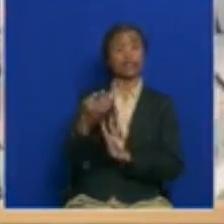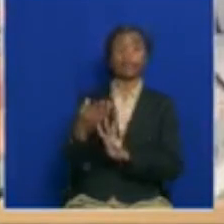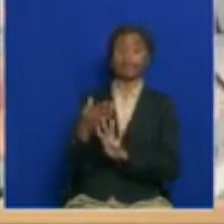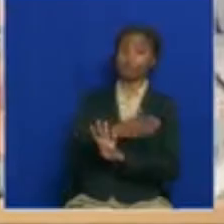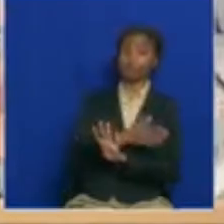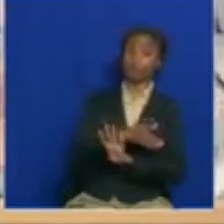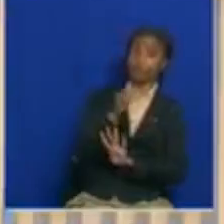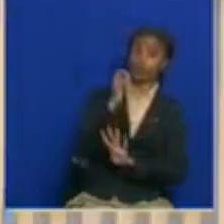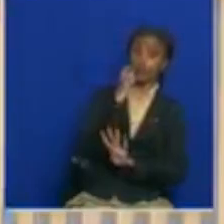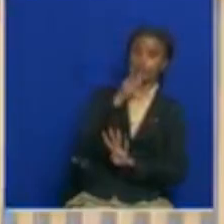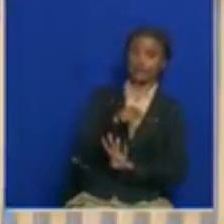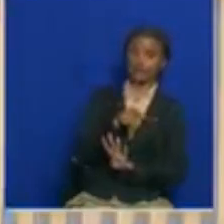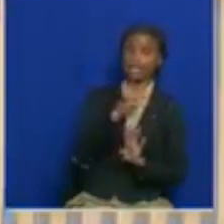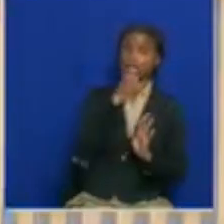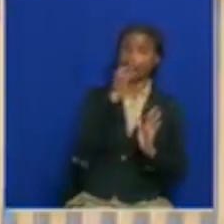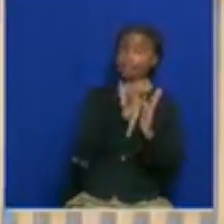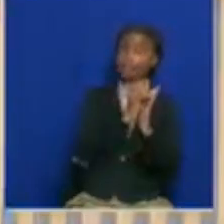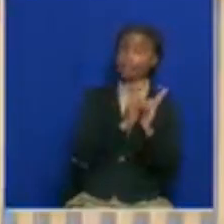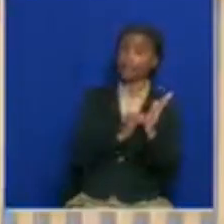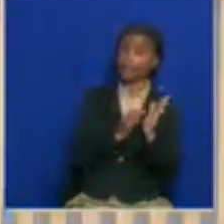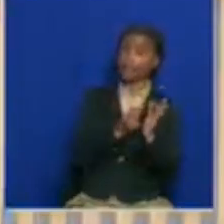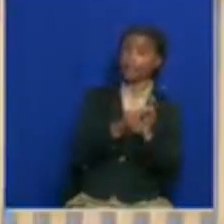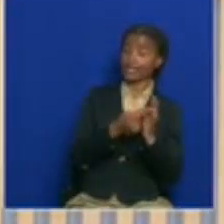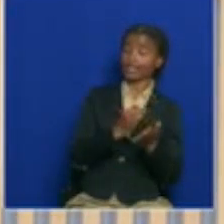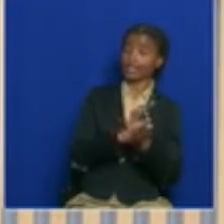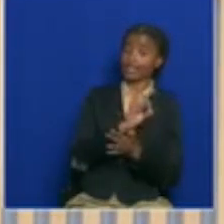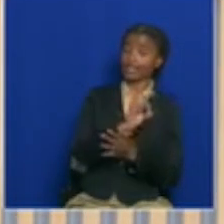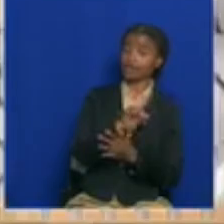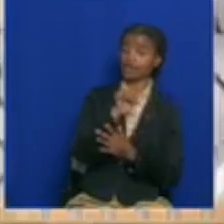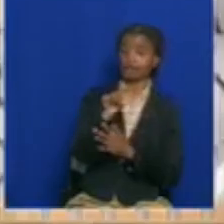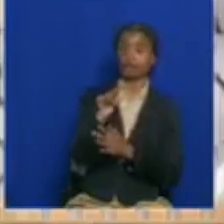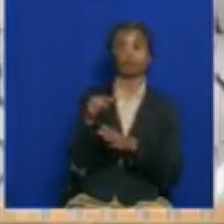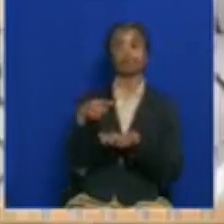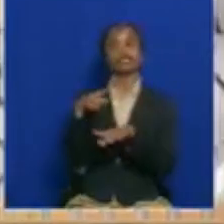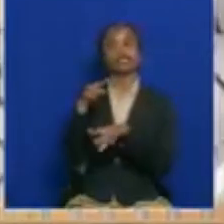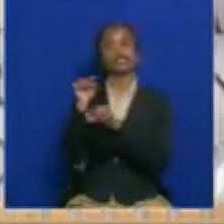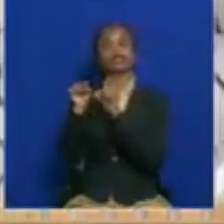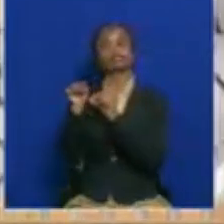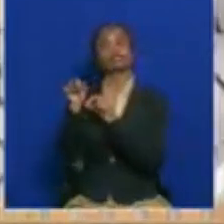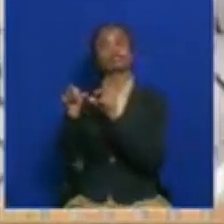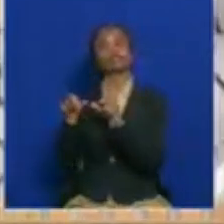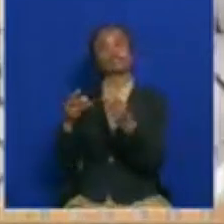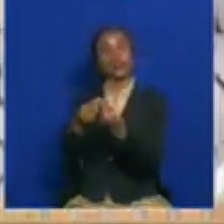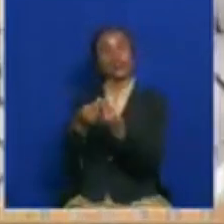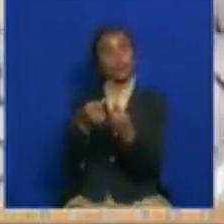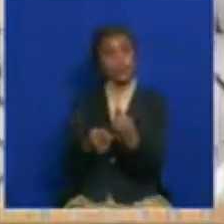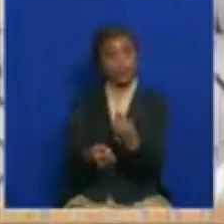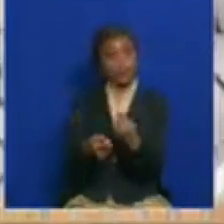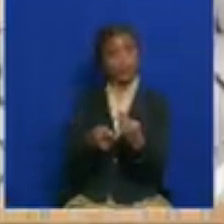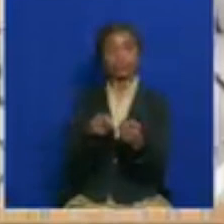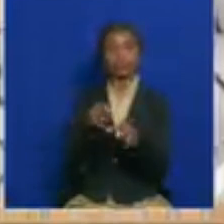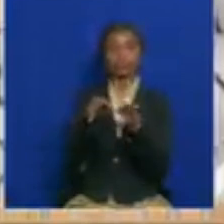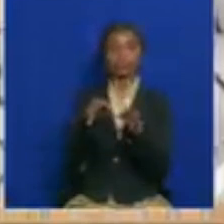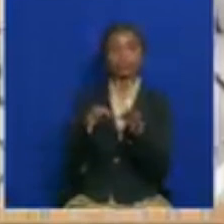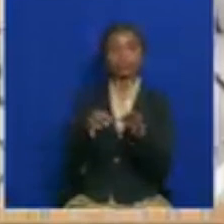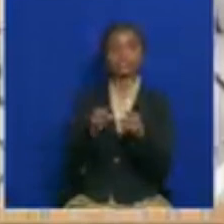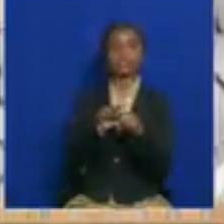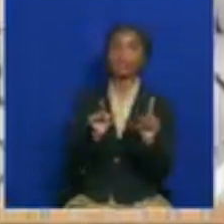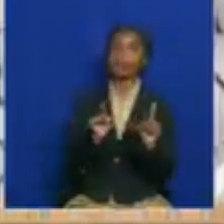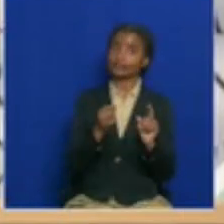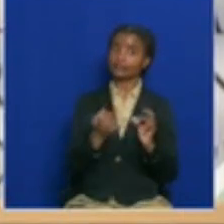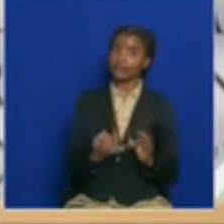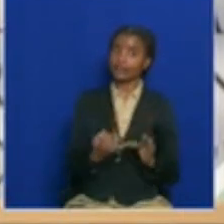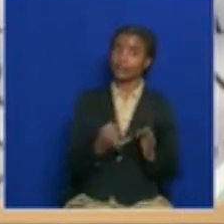different issue, you appear to have made a selection from Annexure A as to which relationship to talk